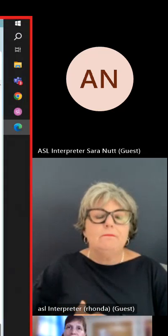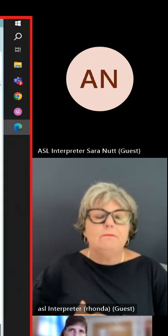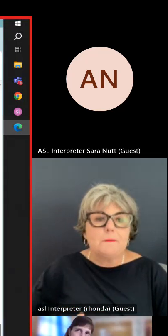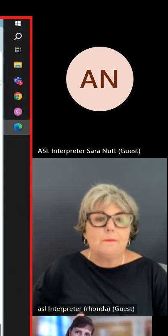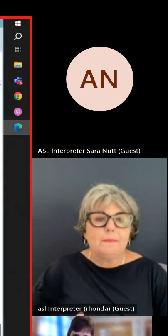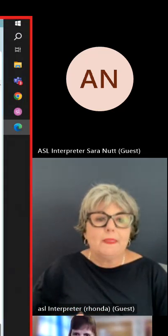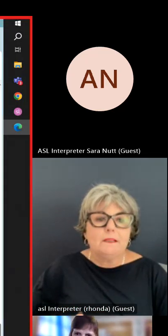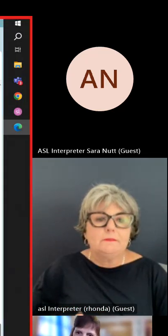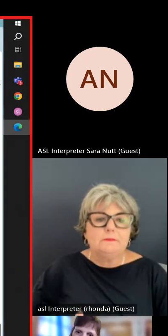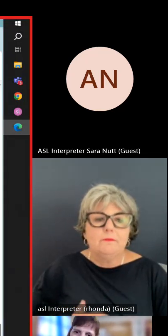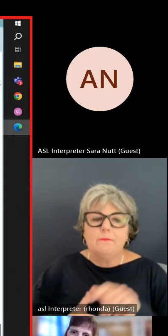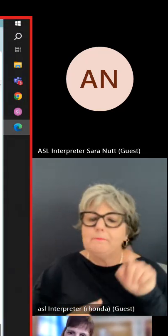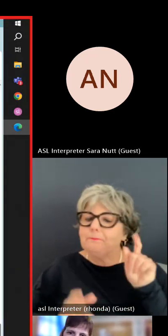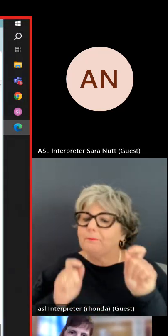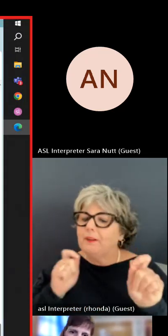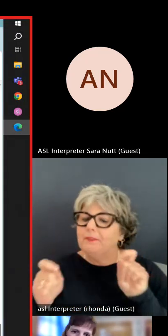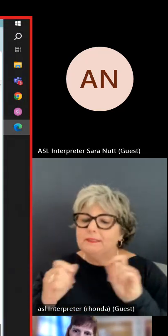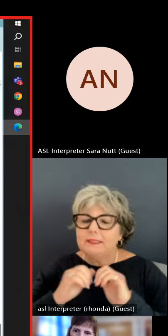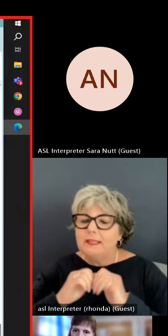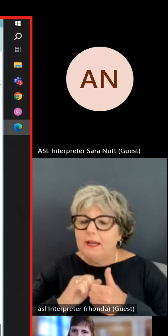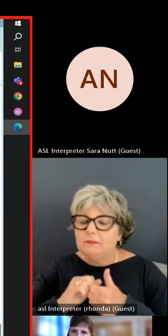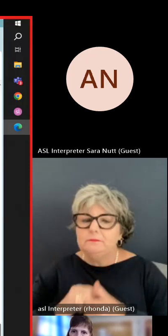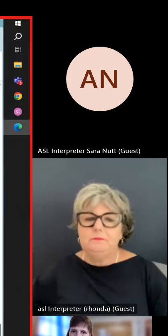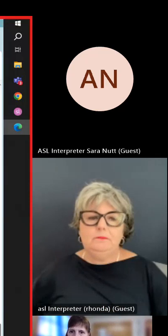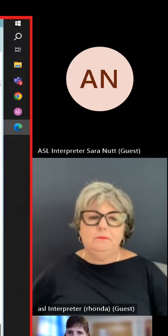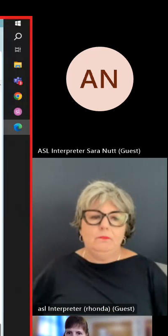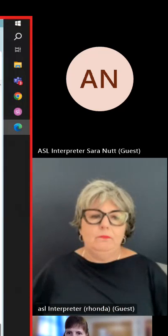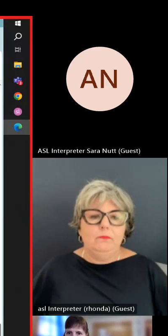How would you fix this?